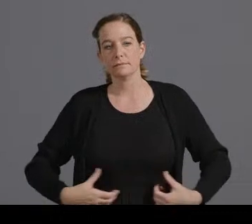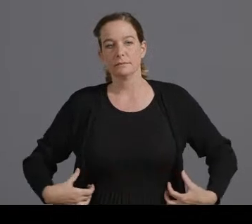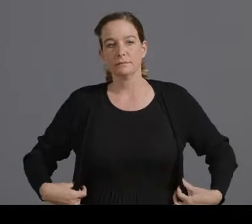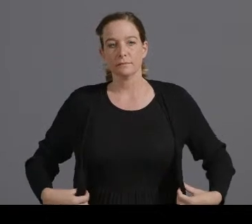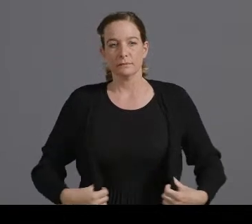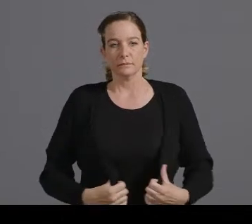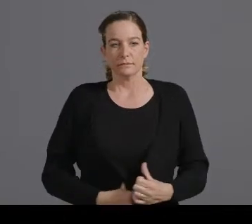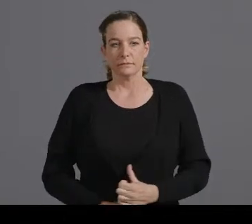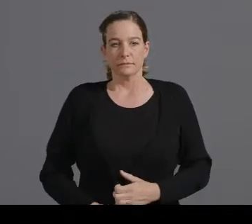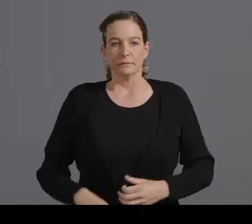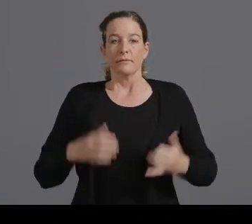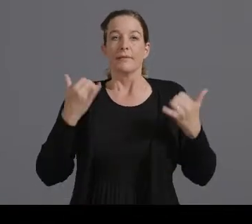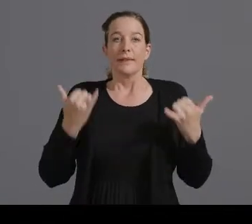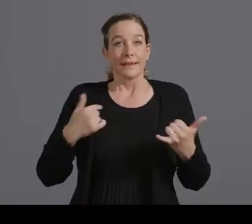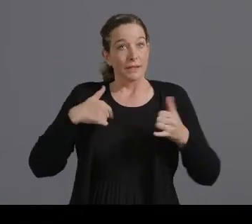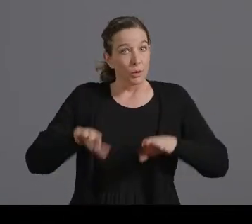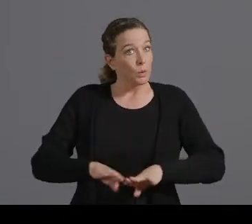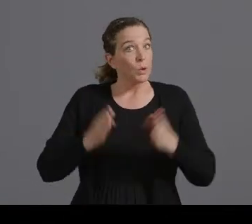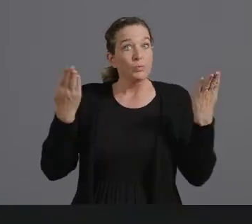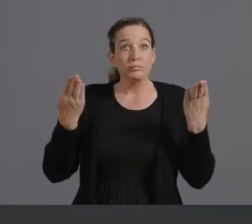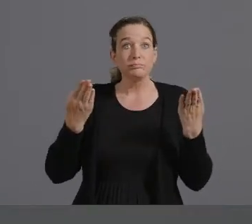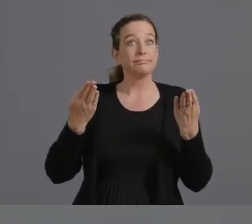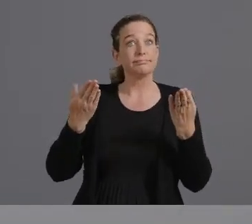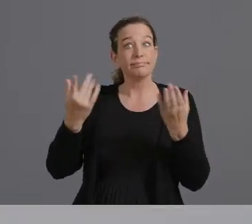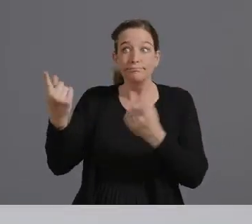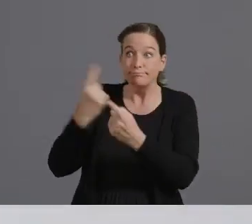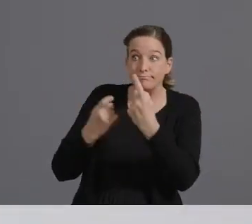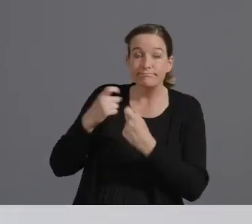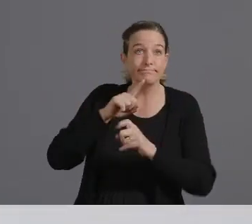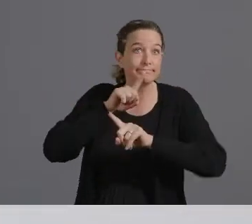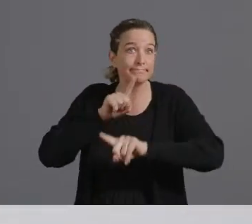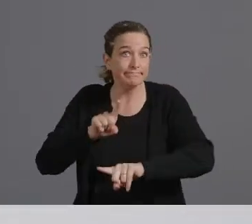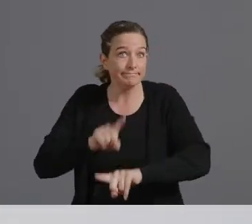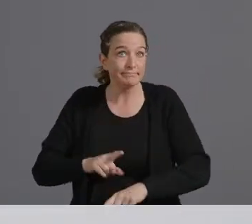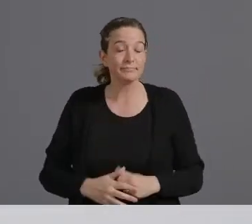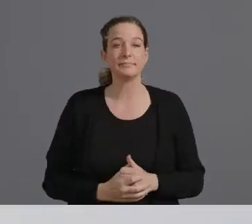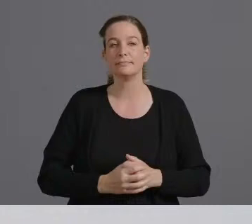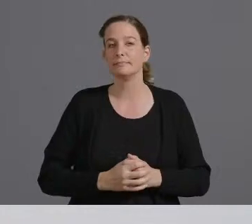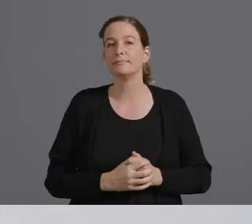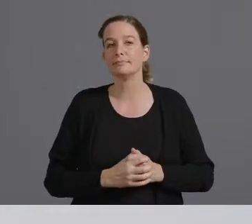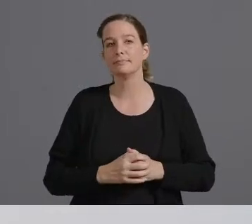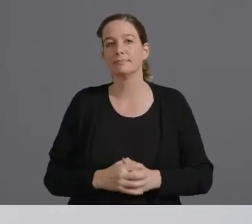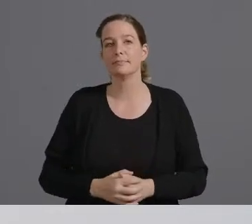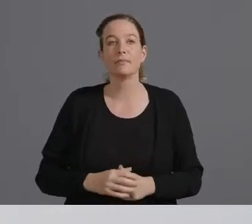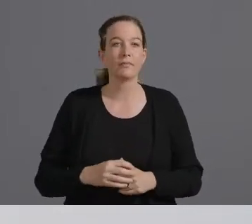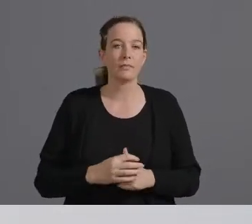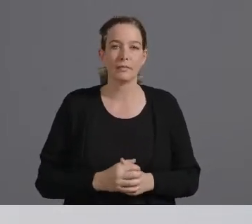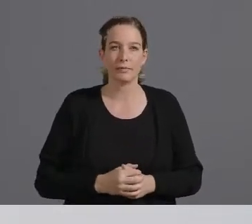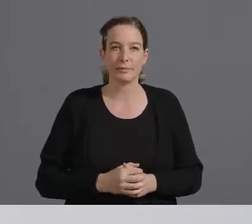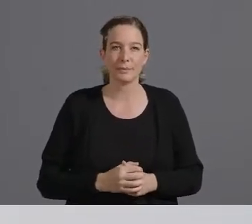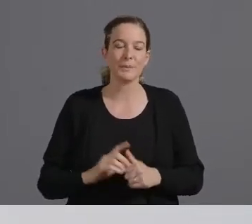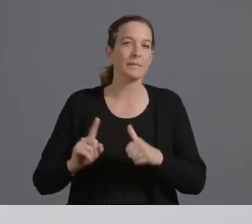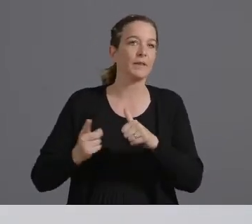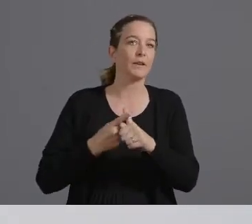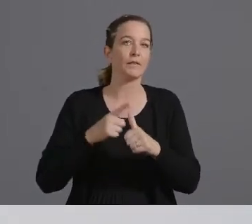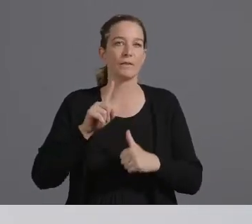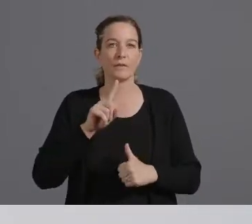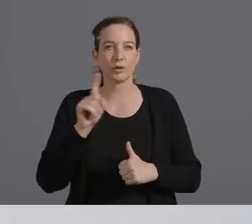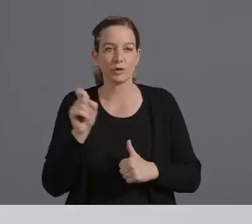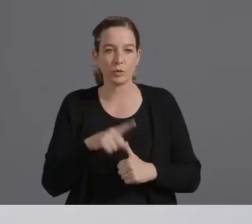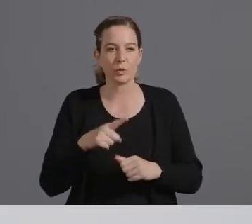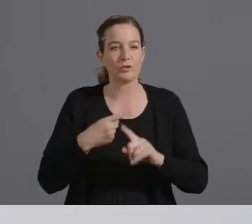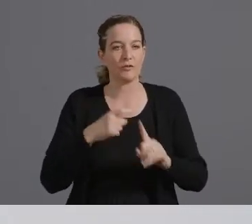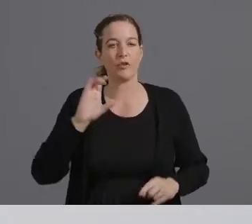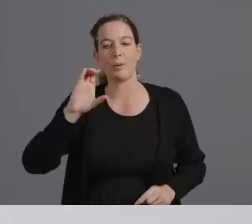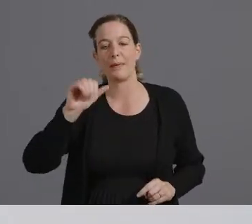And with that, I will take any questions. Okay, first up is, per usual, Cameron Pullum.